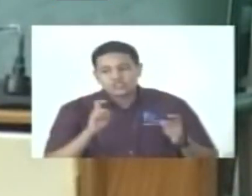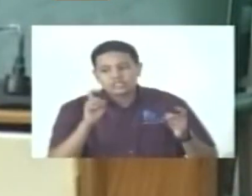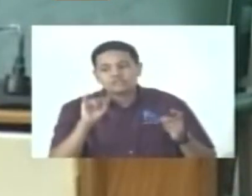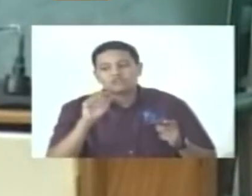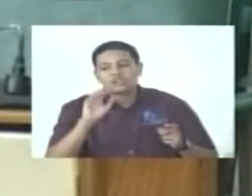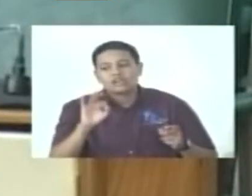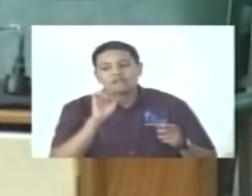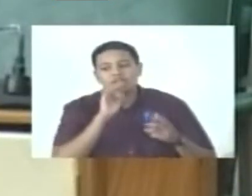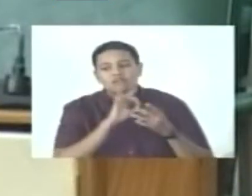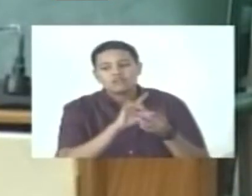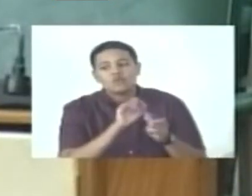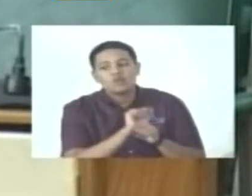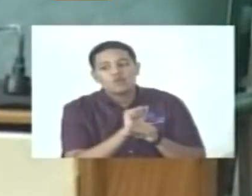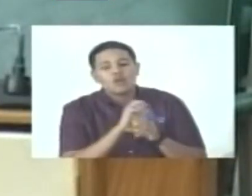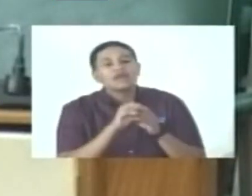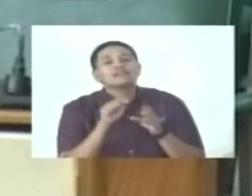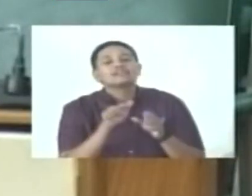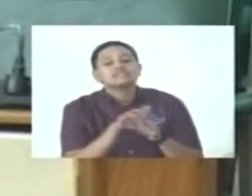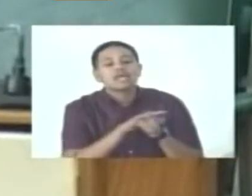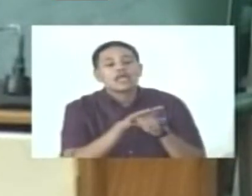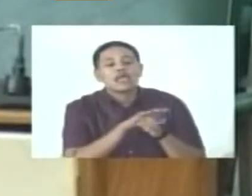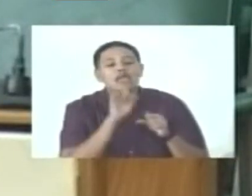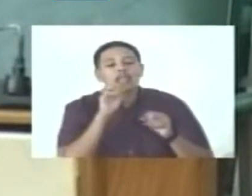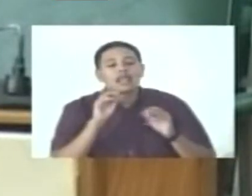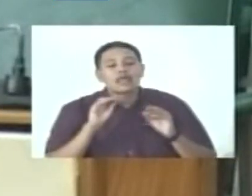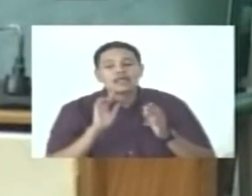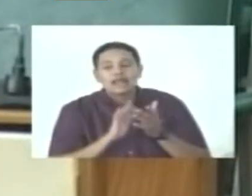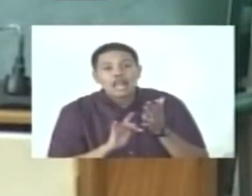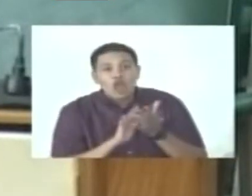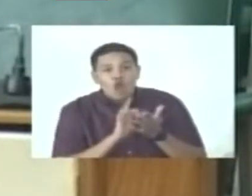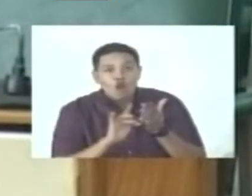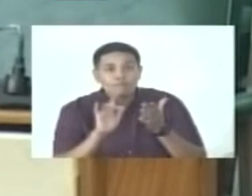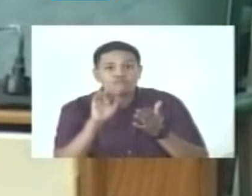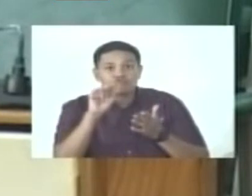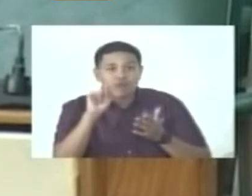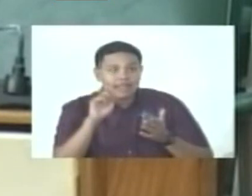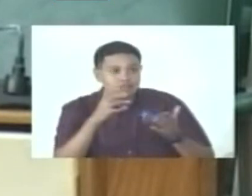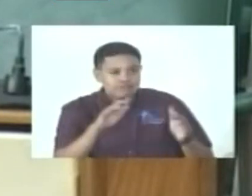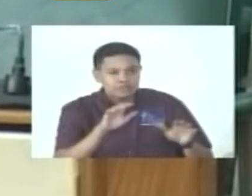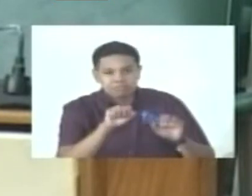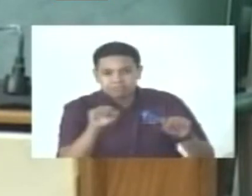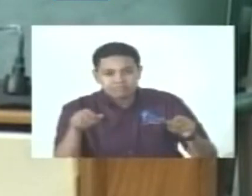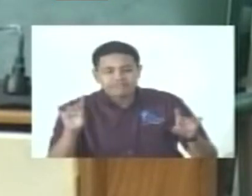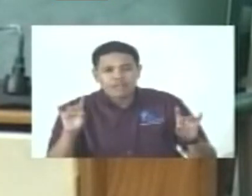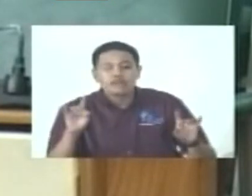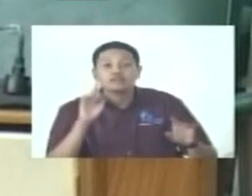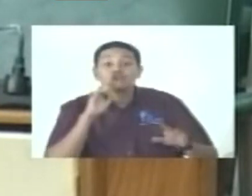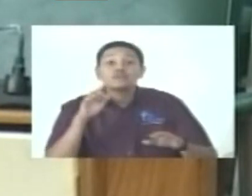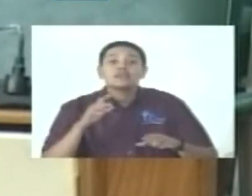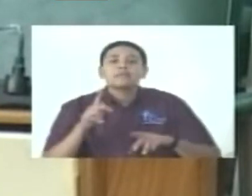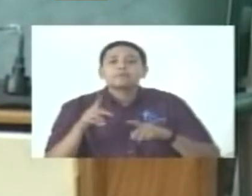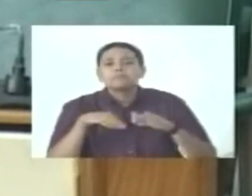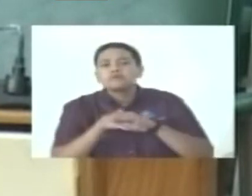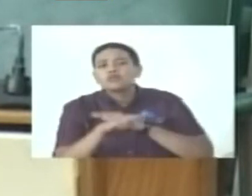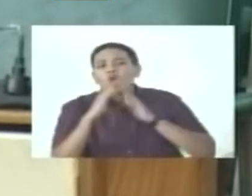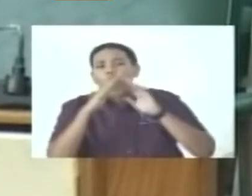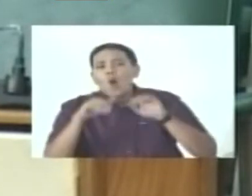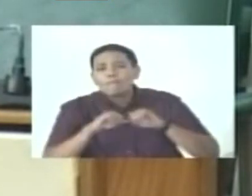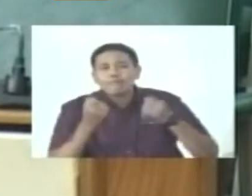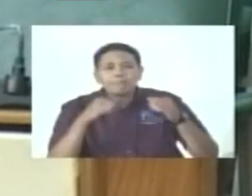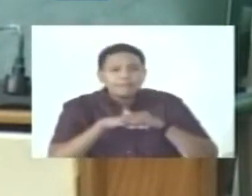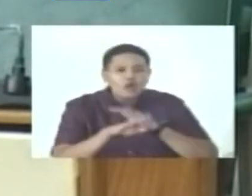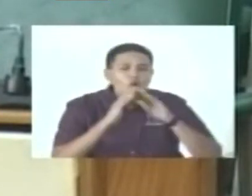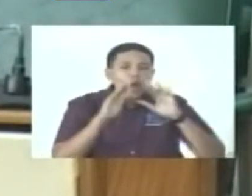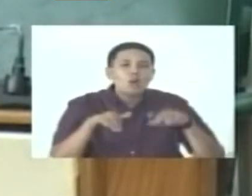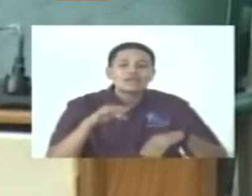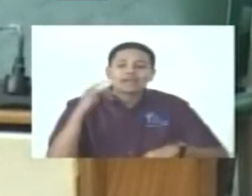in the work in this area. And the clear operators also increased significantly. Break-ins have come down 18.2% year